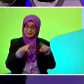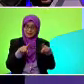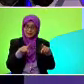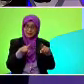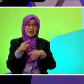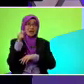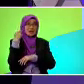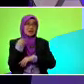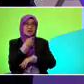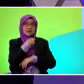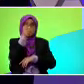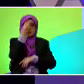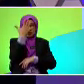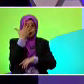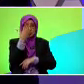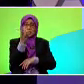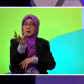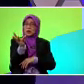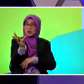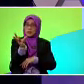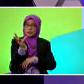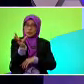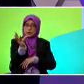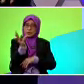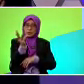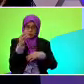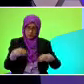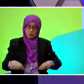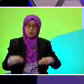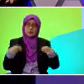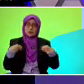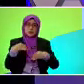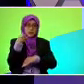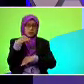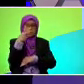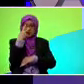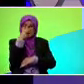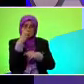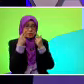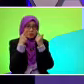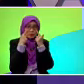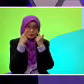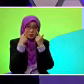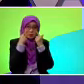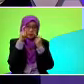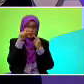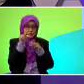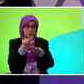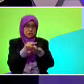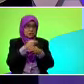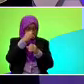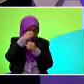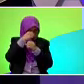we can see it growing on the mango, on the ceiling, on the leather products? Well, it's because one unit